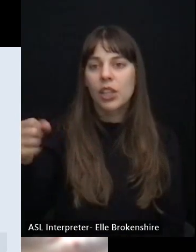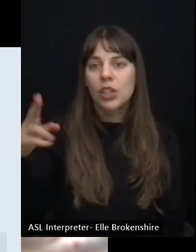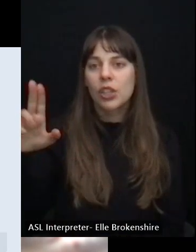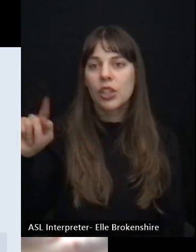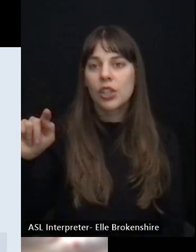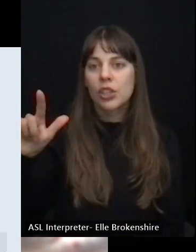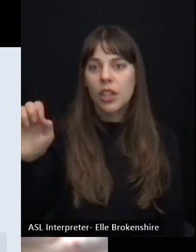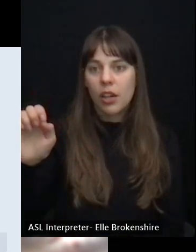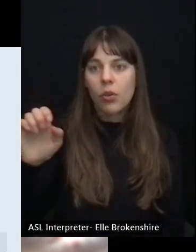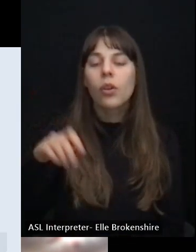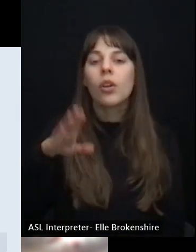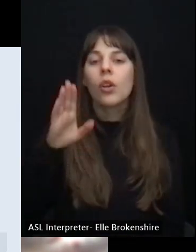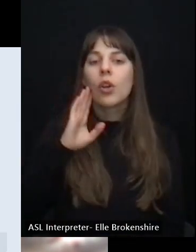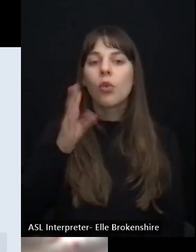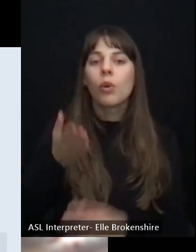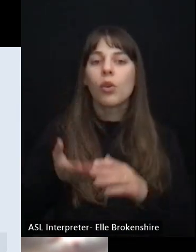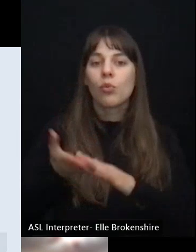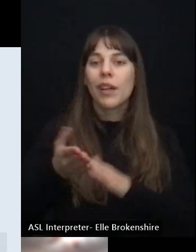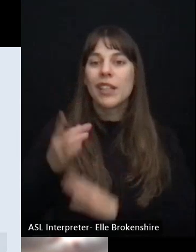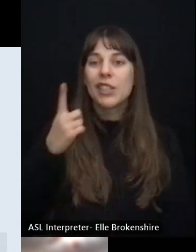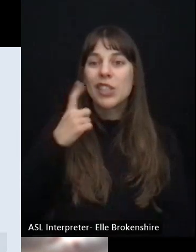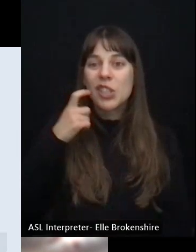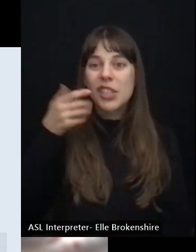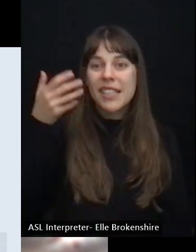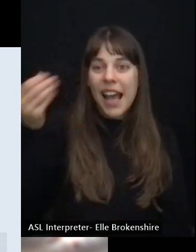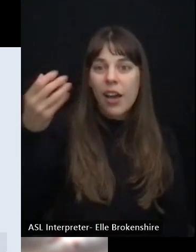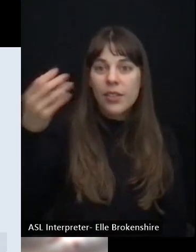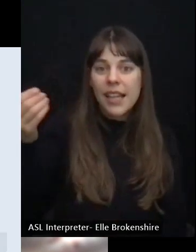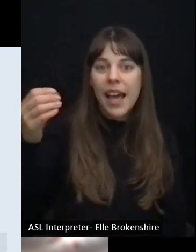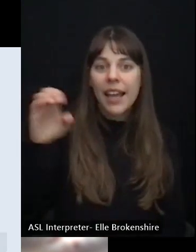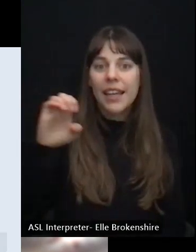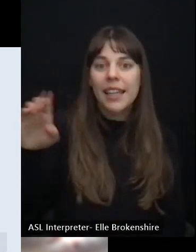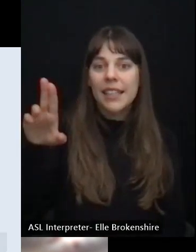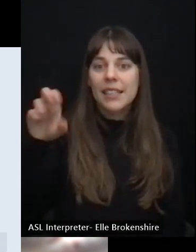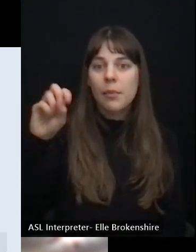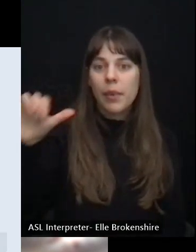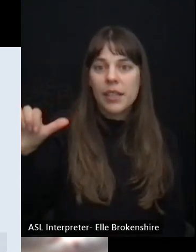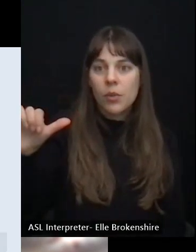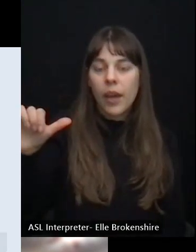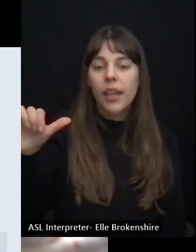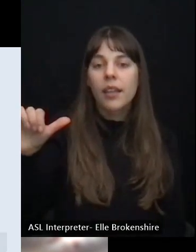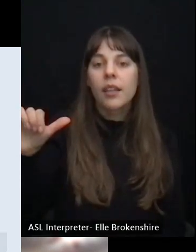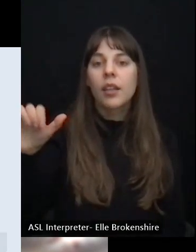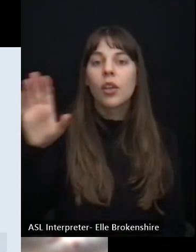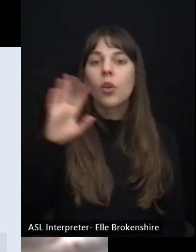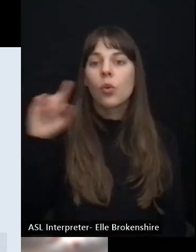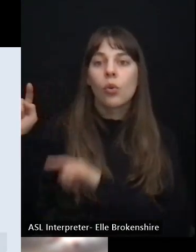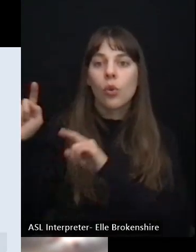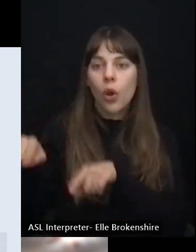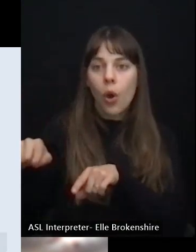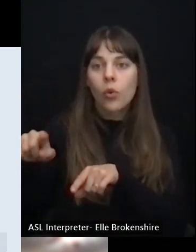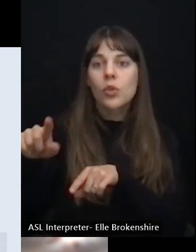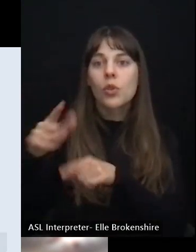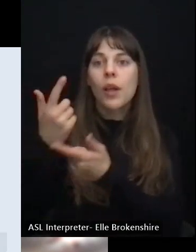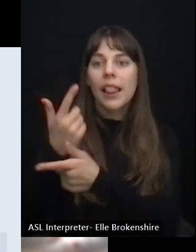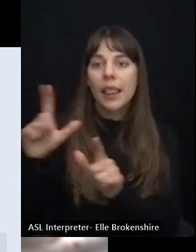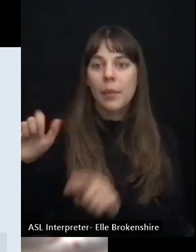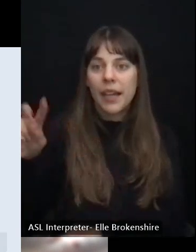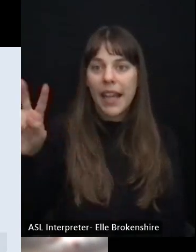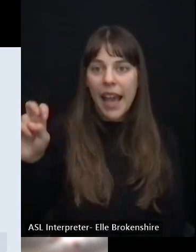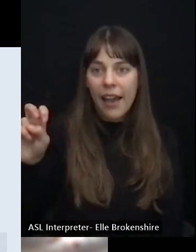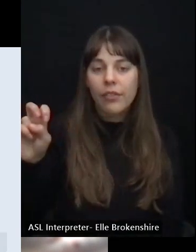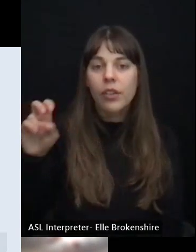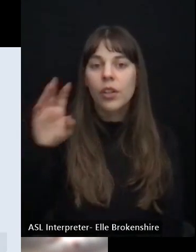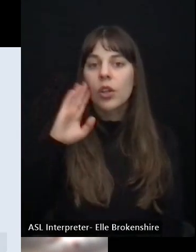rail station on the East Busway, exclusively on Liberty Avenue, stopping either at or opposite Wood Street